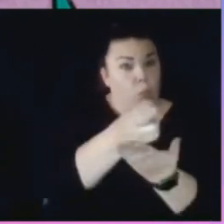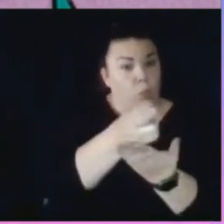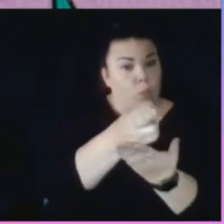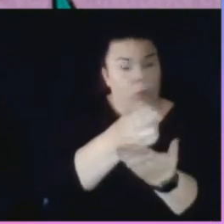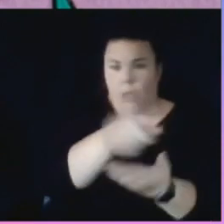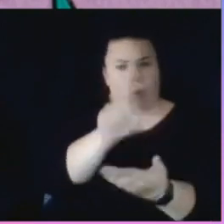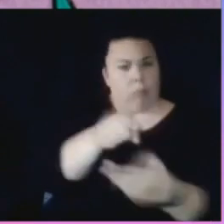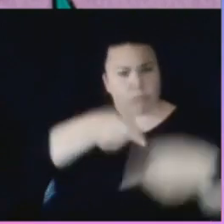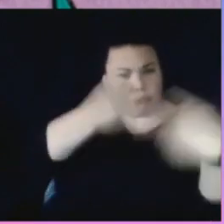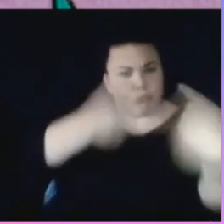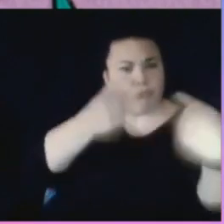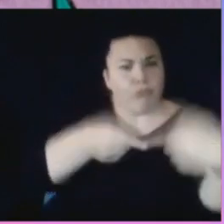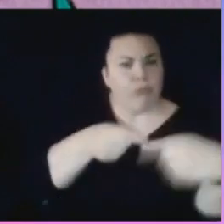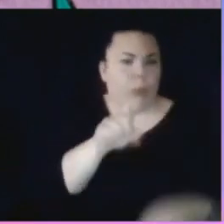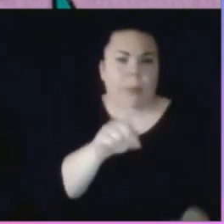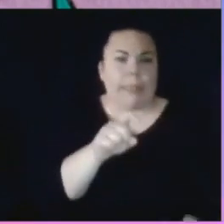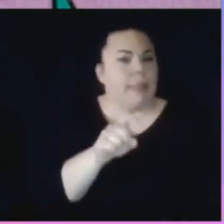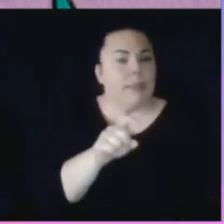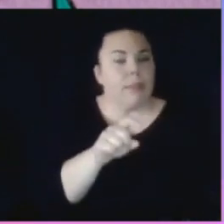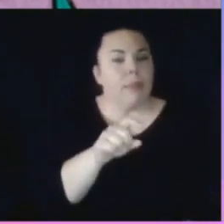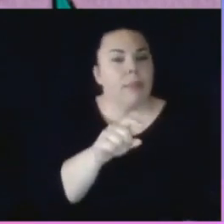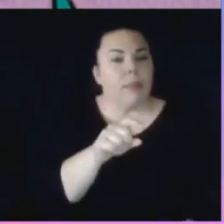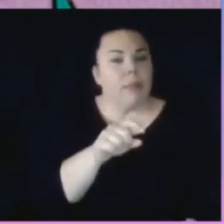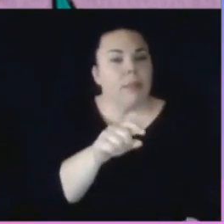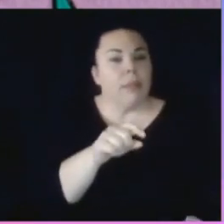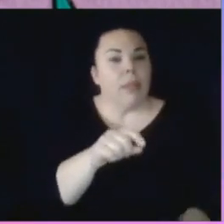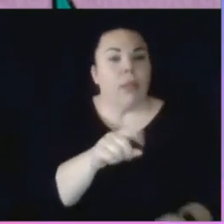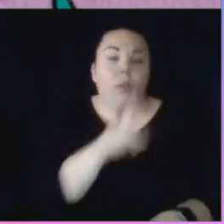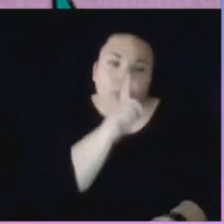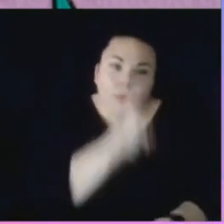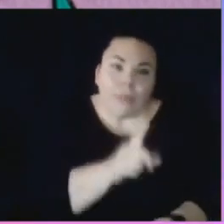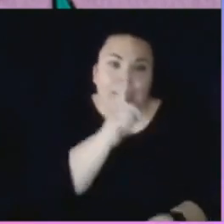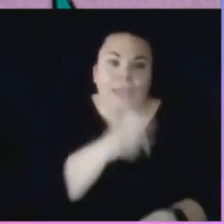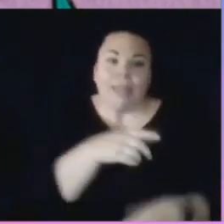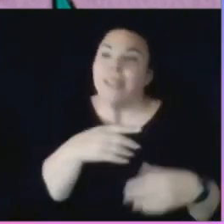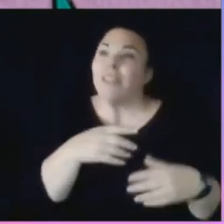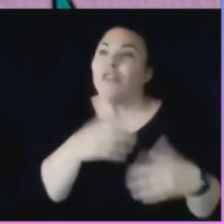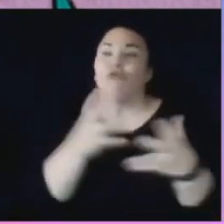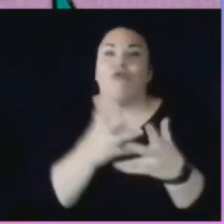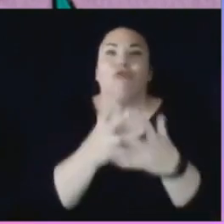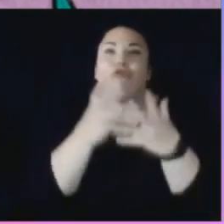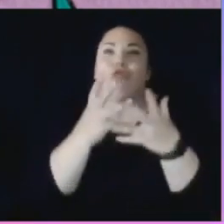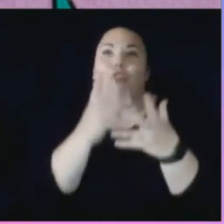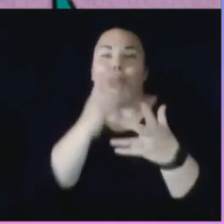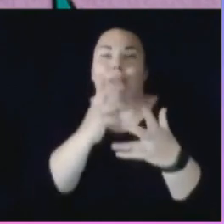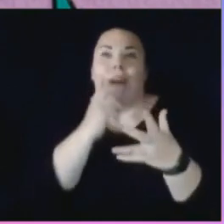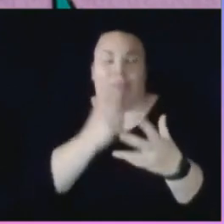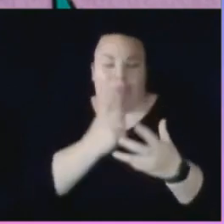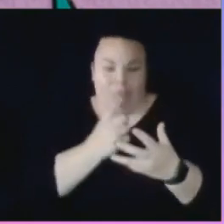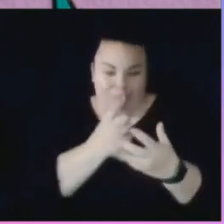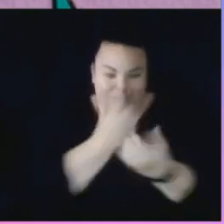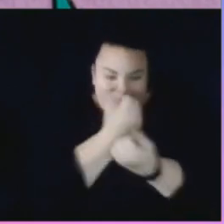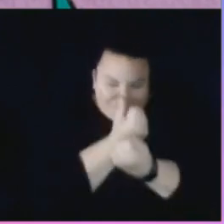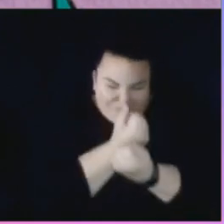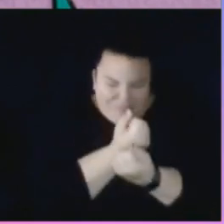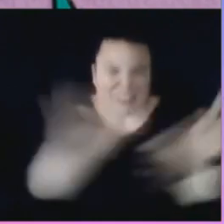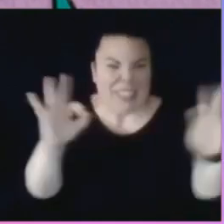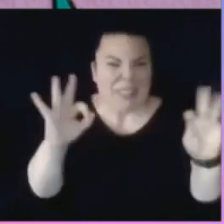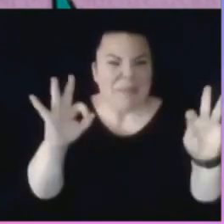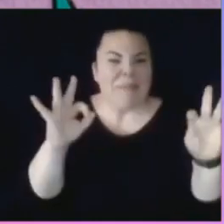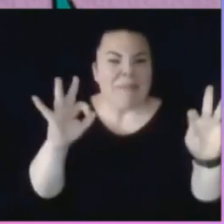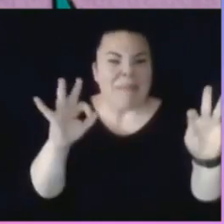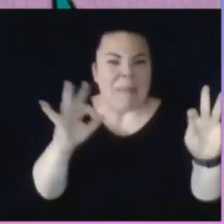that creates the capacity for so much resplendent and riotous freedom, because then we begin to do